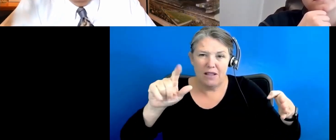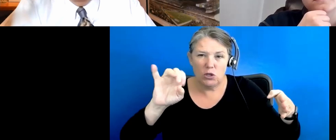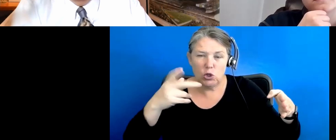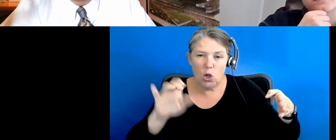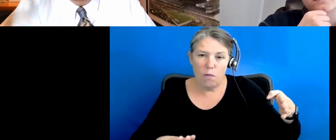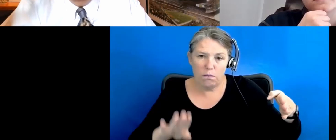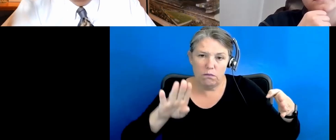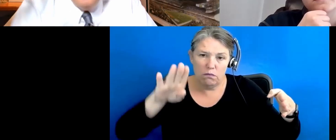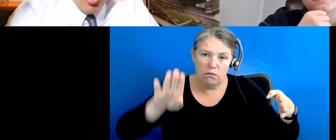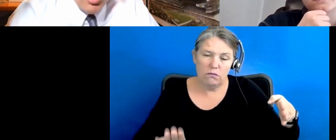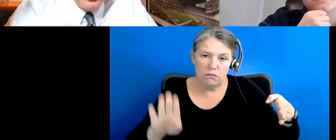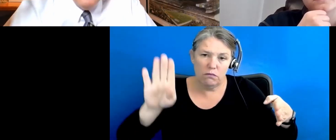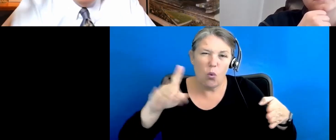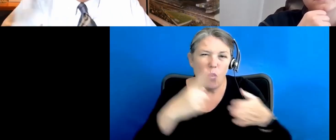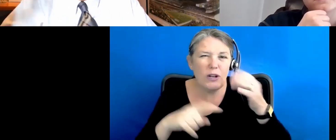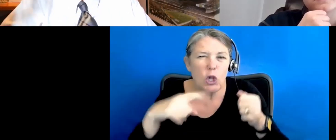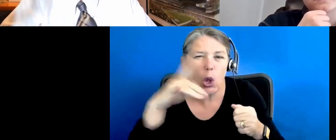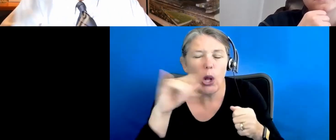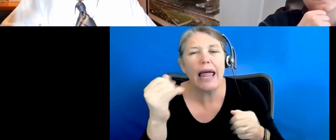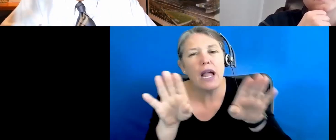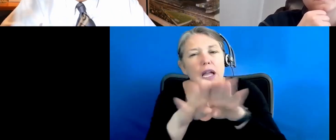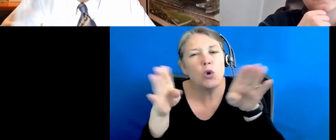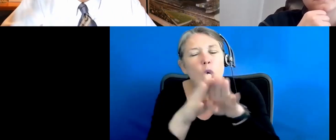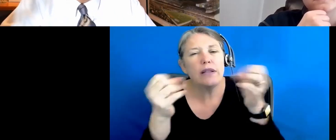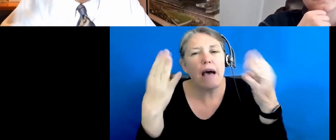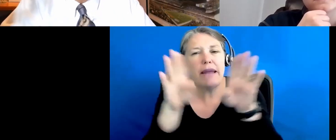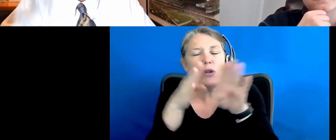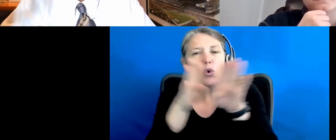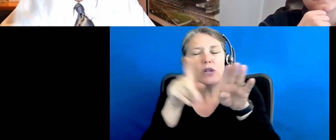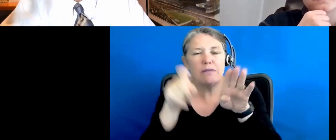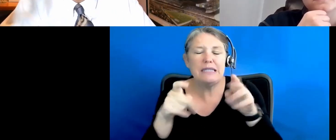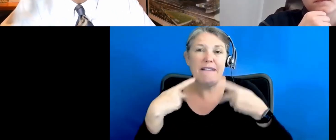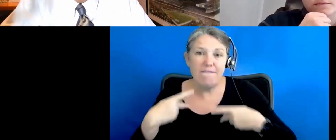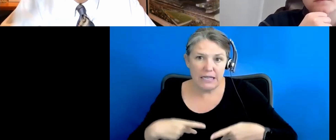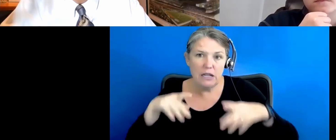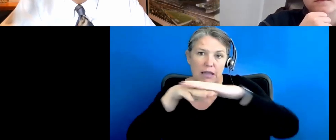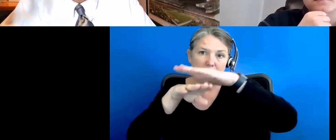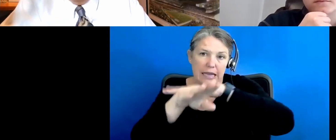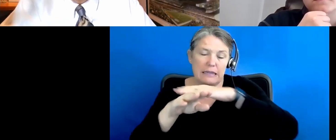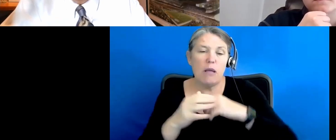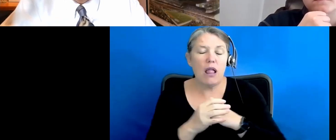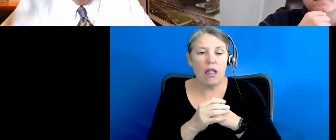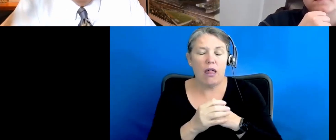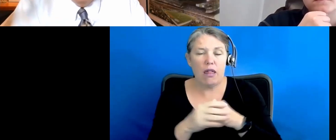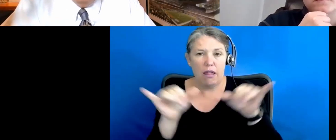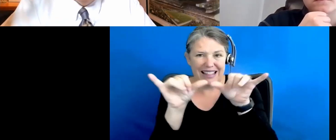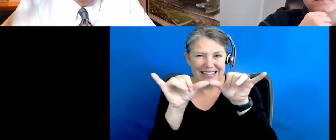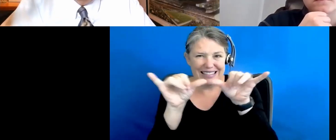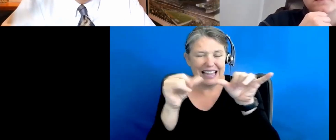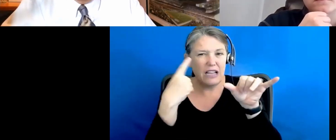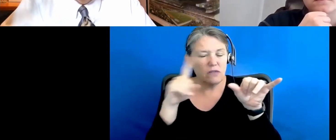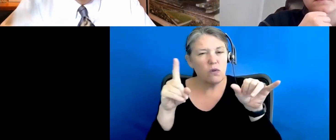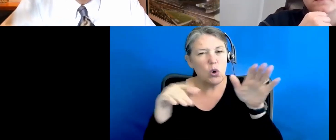many doors must be physically accessible, the size of accessible